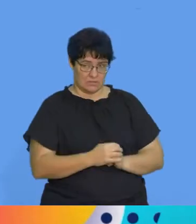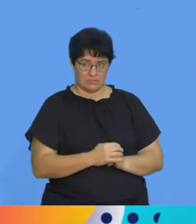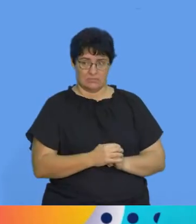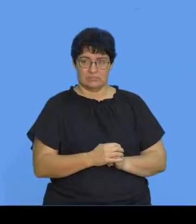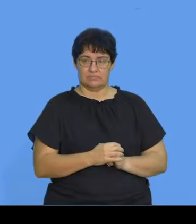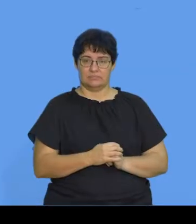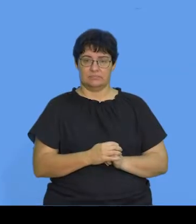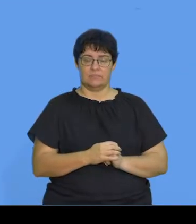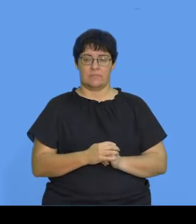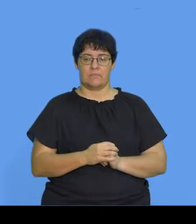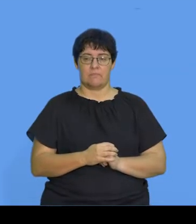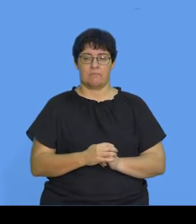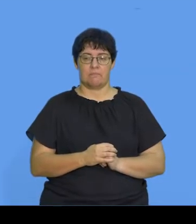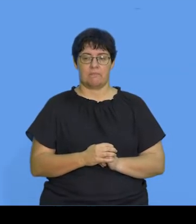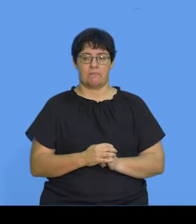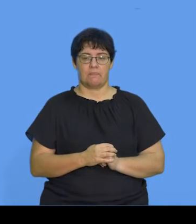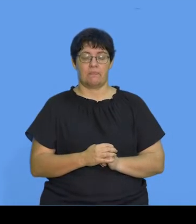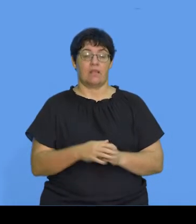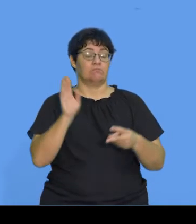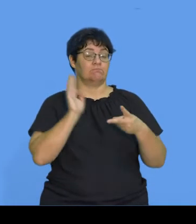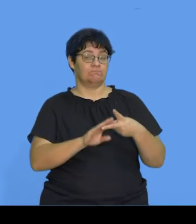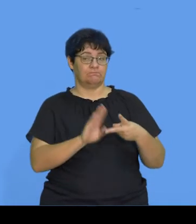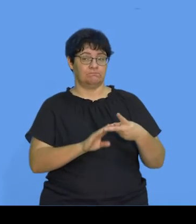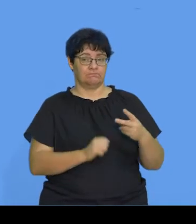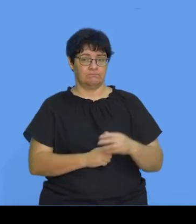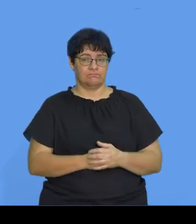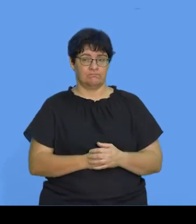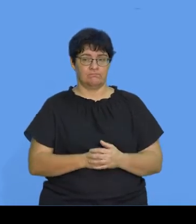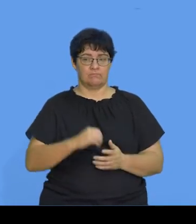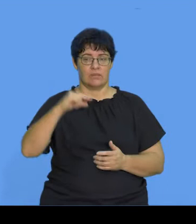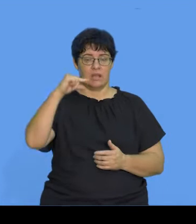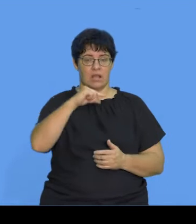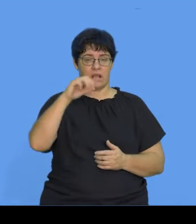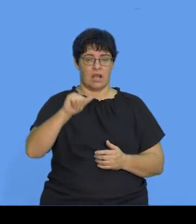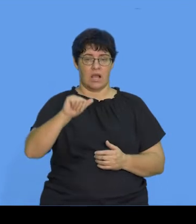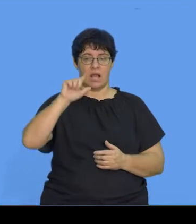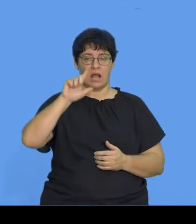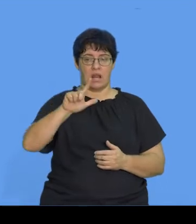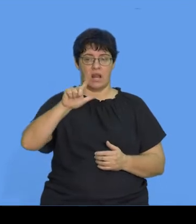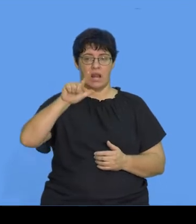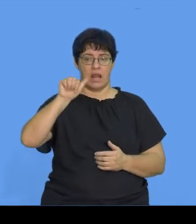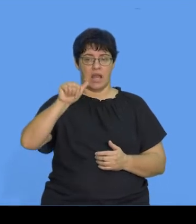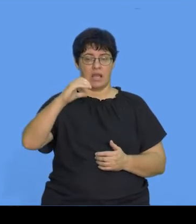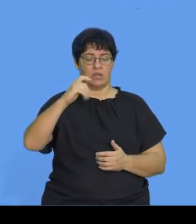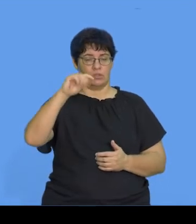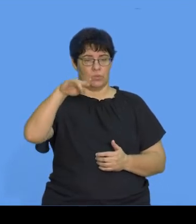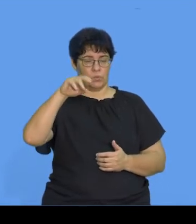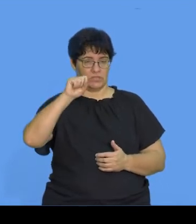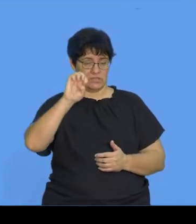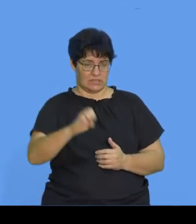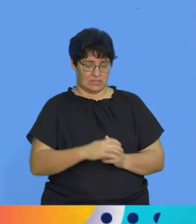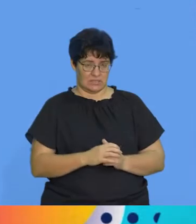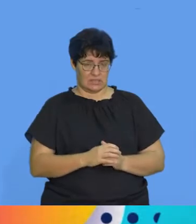monosaccharide. See if that's in your diet. Okay, the next one is galactose. What a big